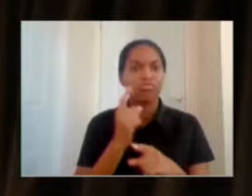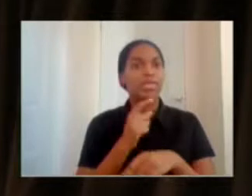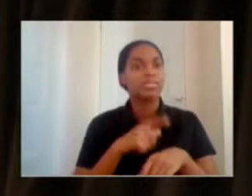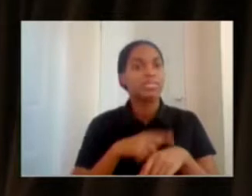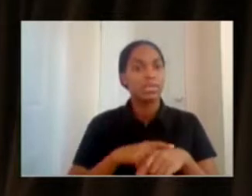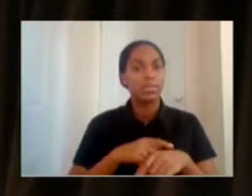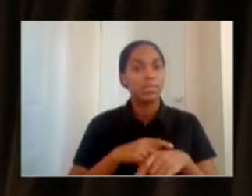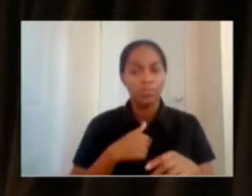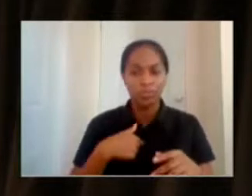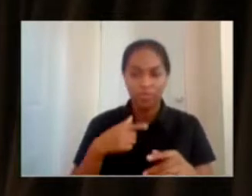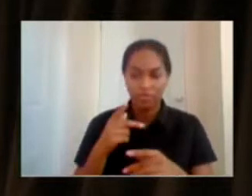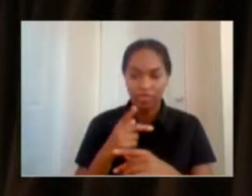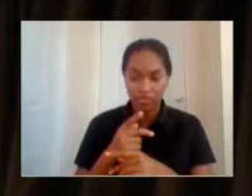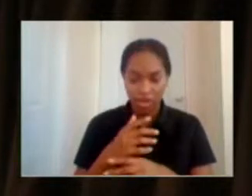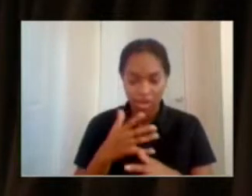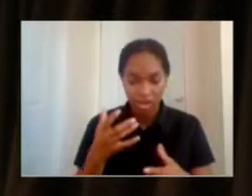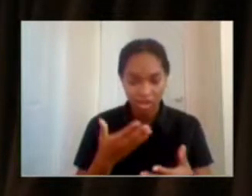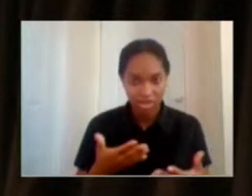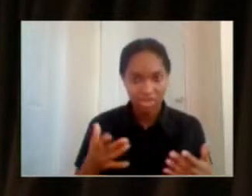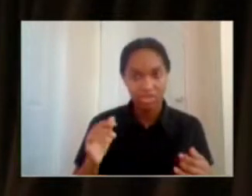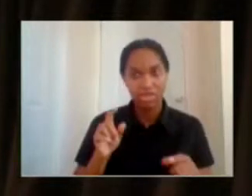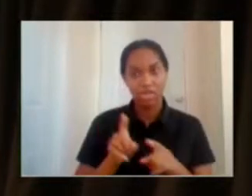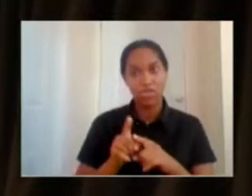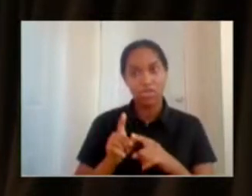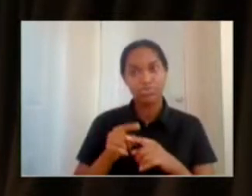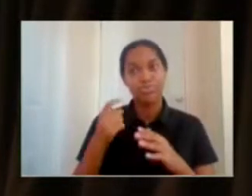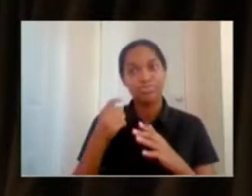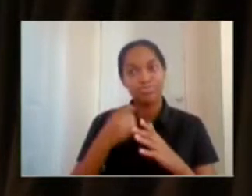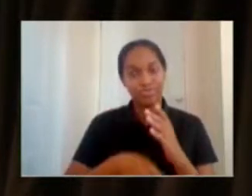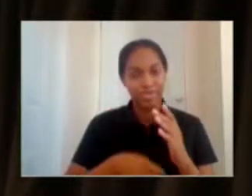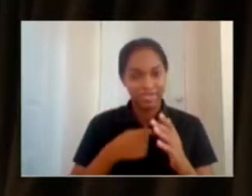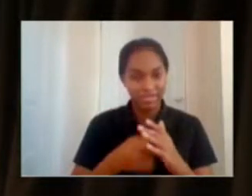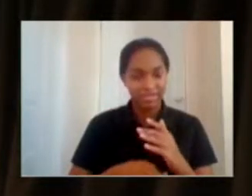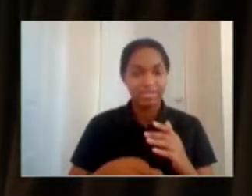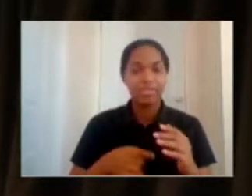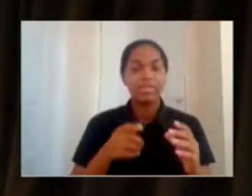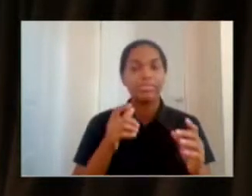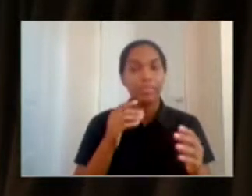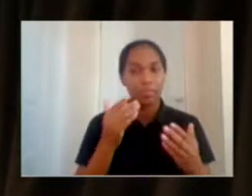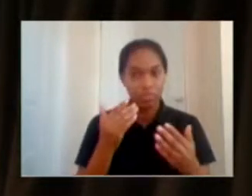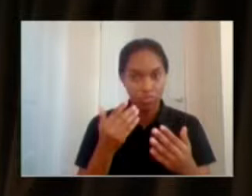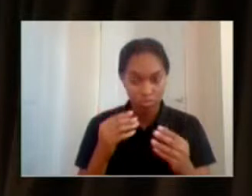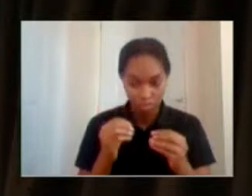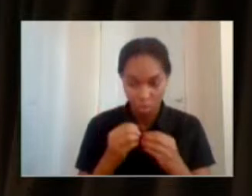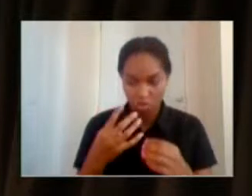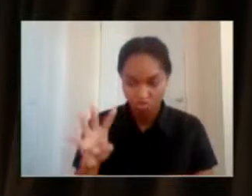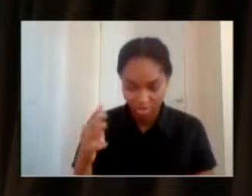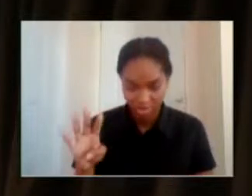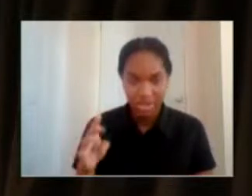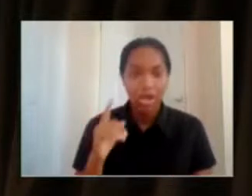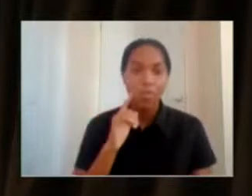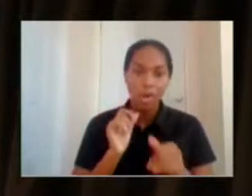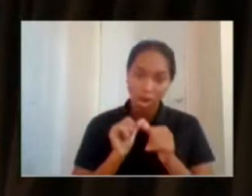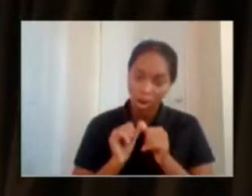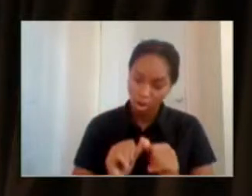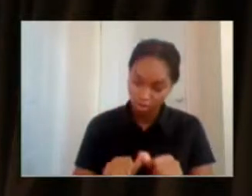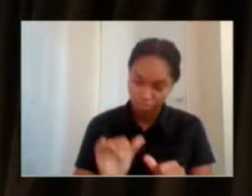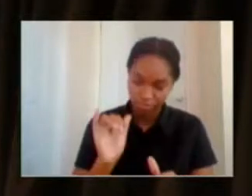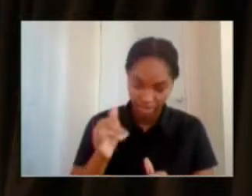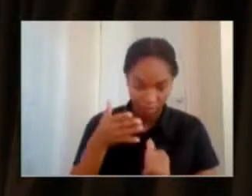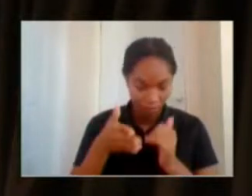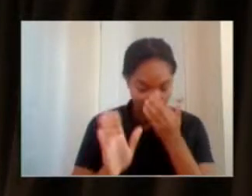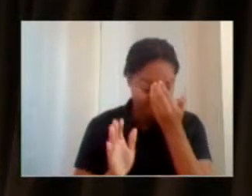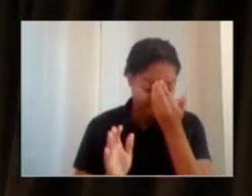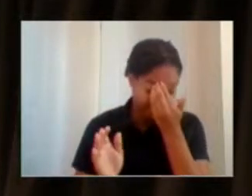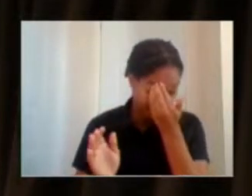lot of the bugs, and also the price points are getting correct, and it will continue to go that way. So